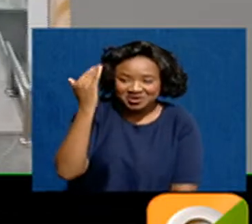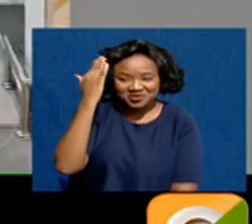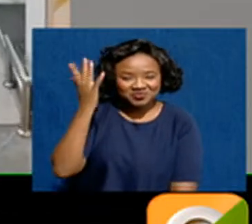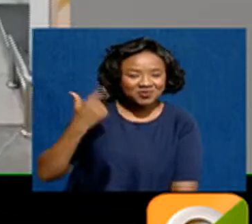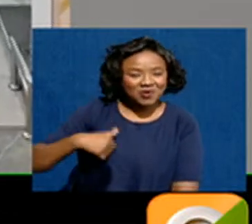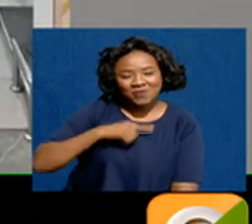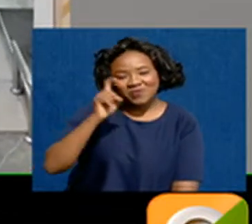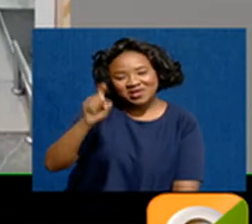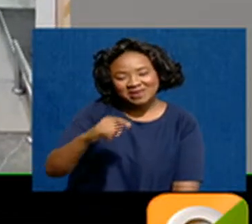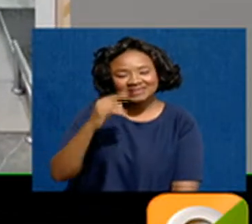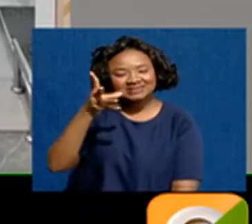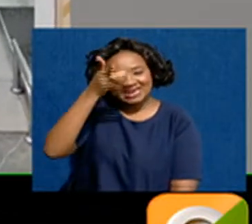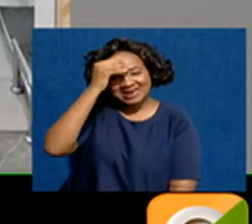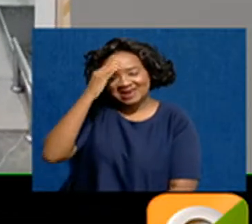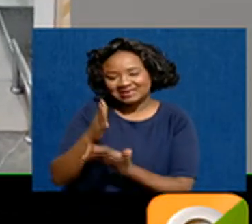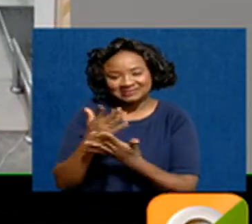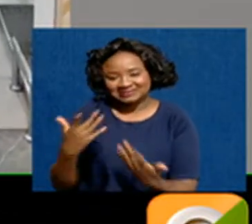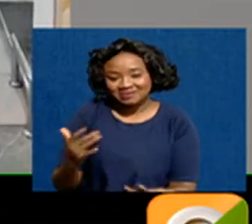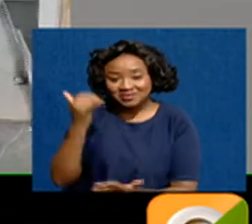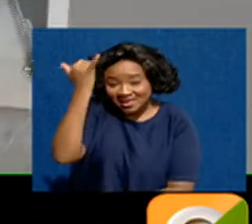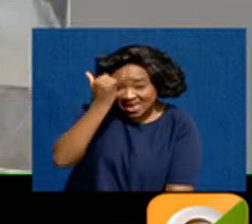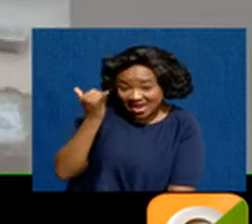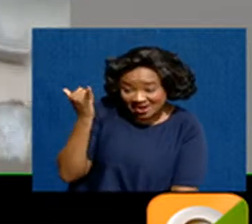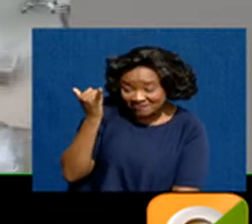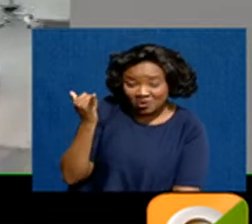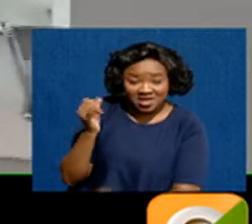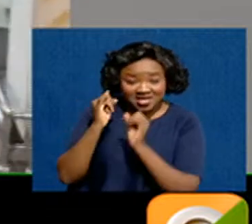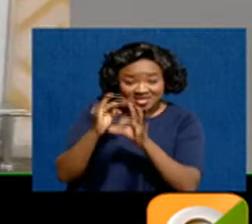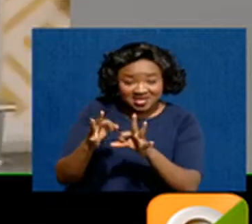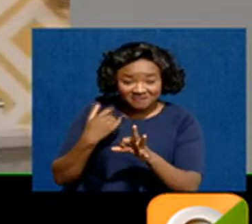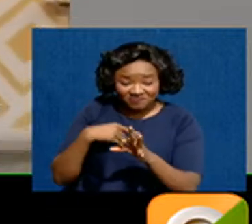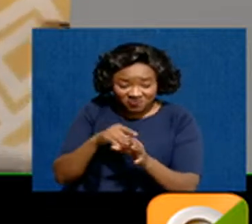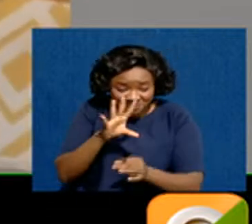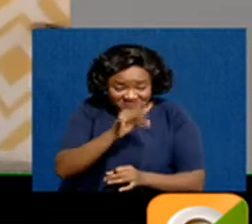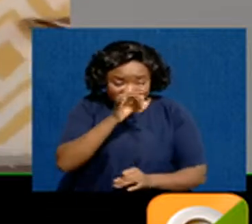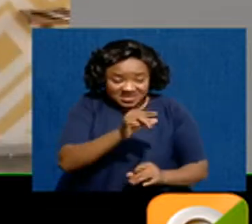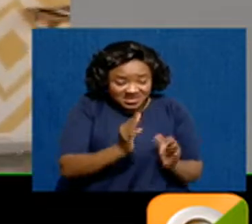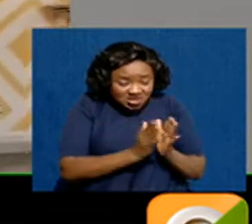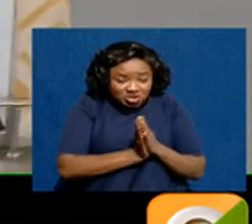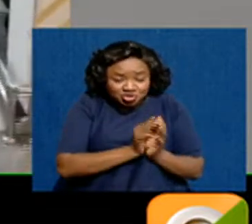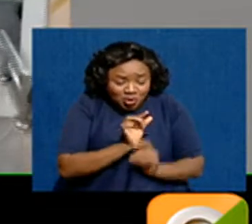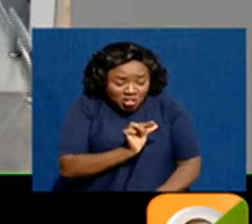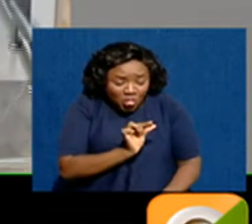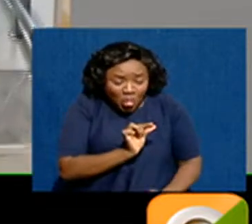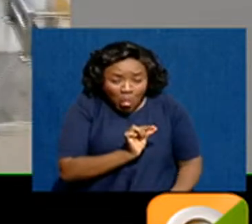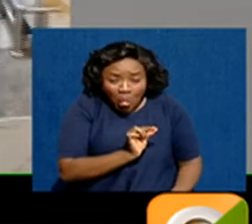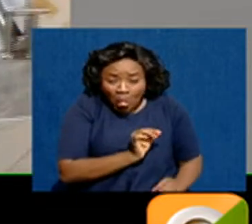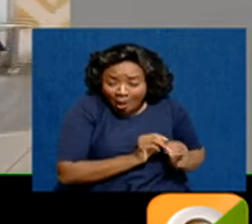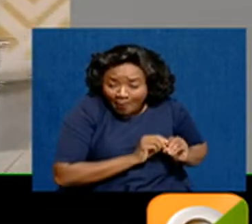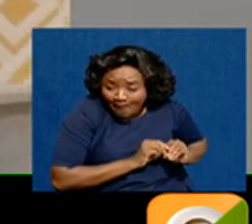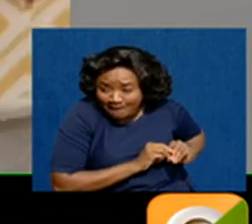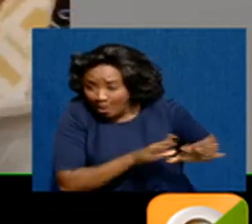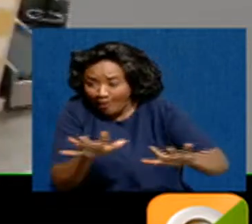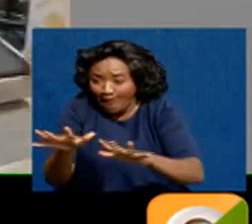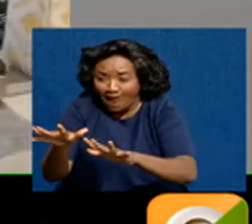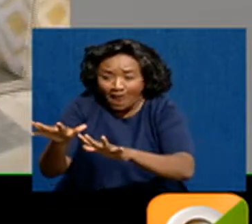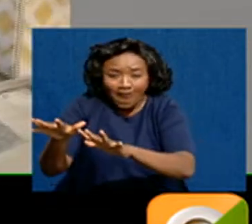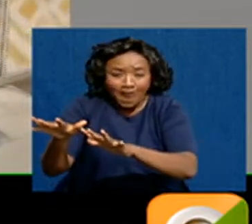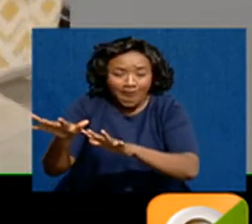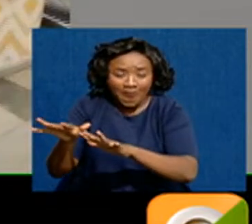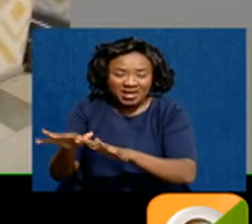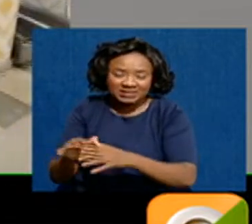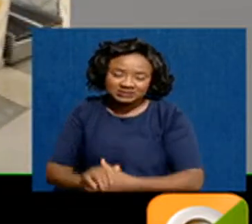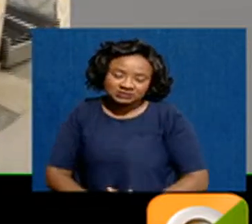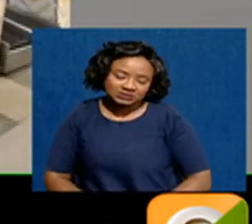know, running with a small section of a story. For the time we've come to the airport, we've done immensely